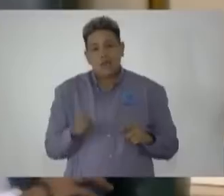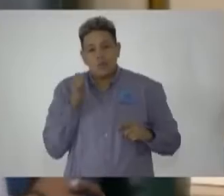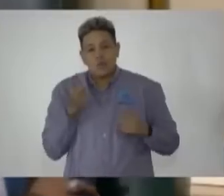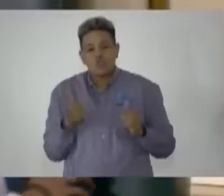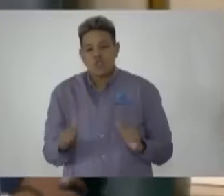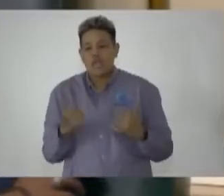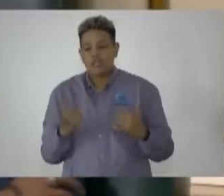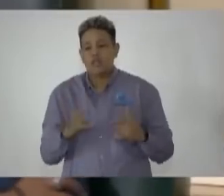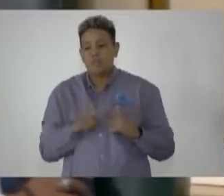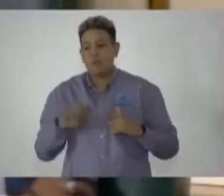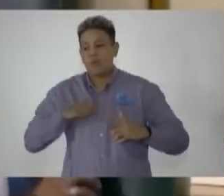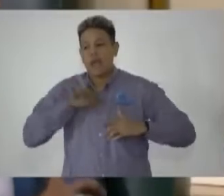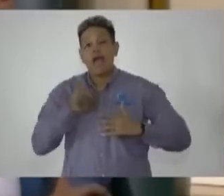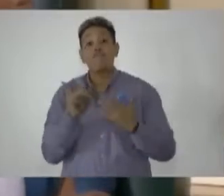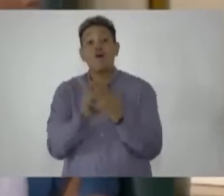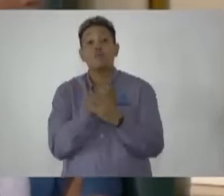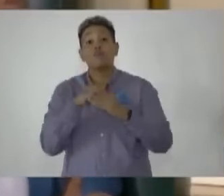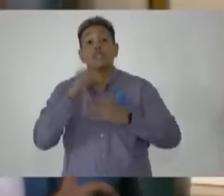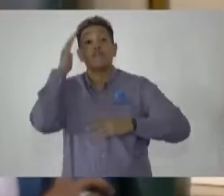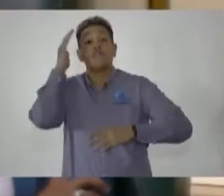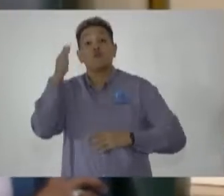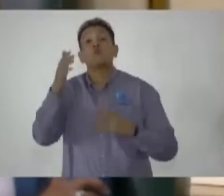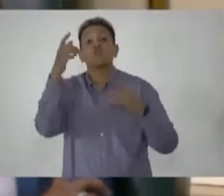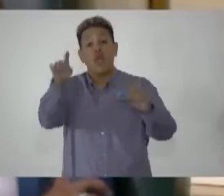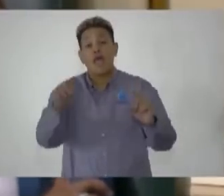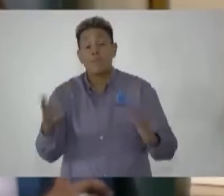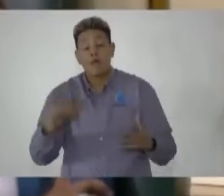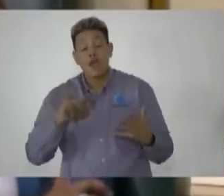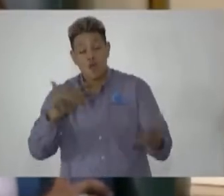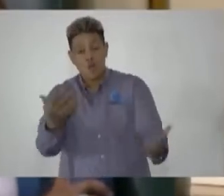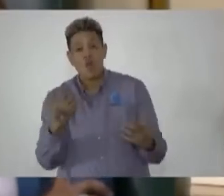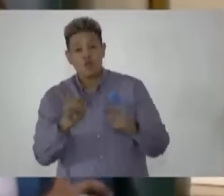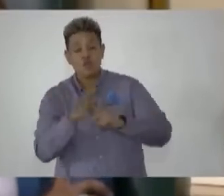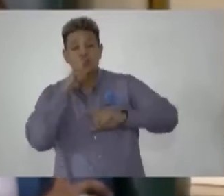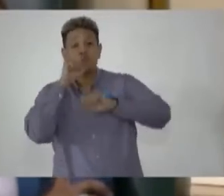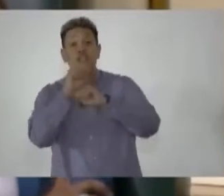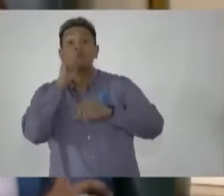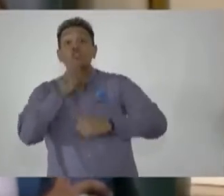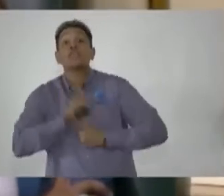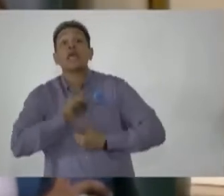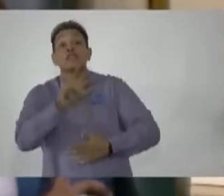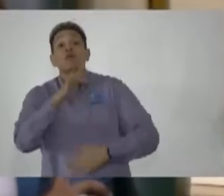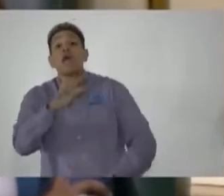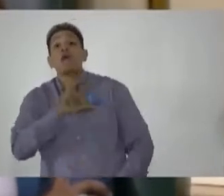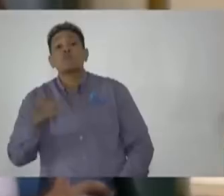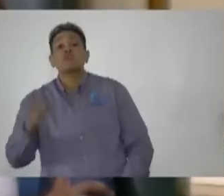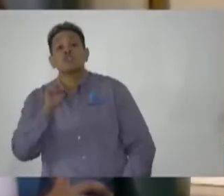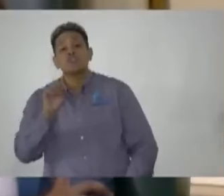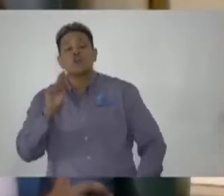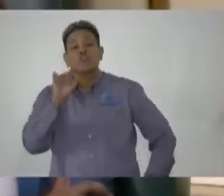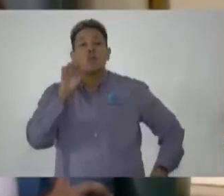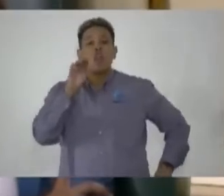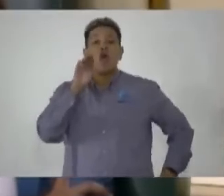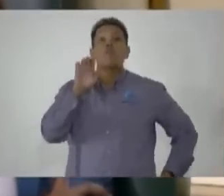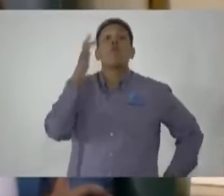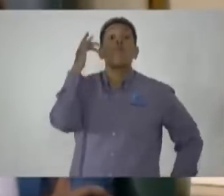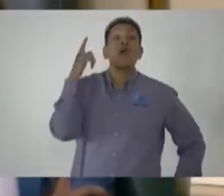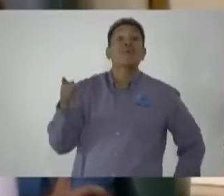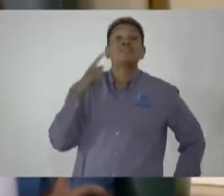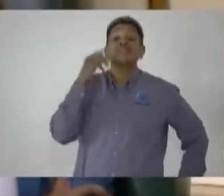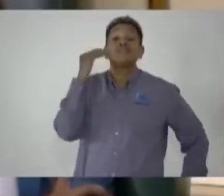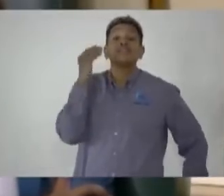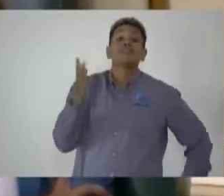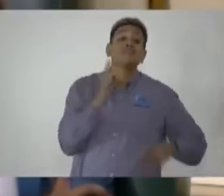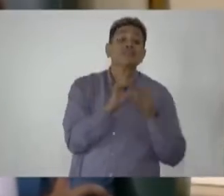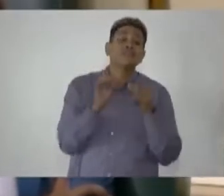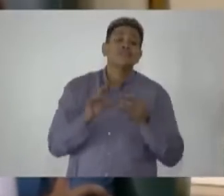have opportunities in the future. I want to really just express appreciation to Dr. Longmore as well, because as she speaks